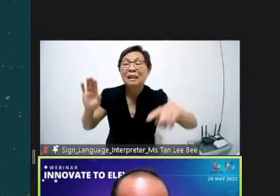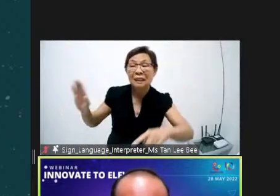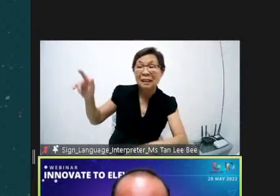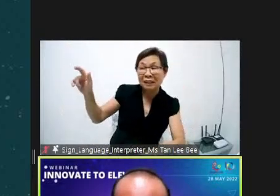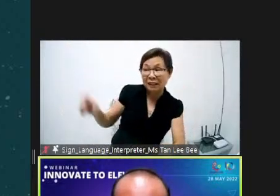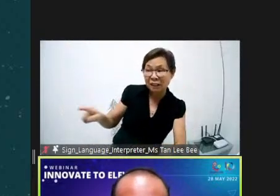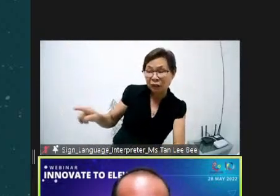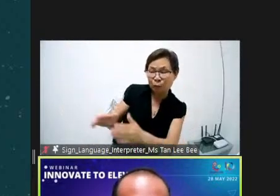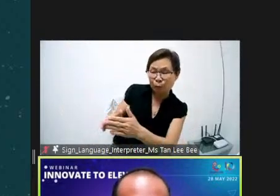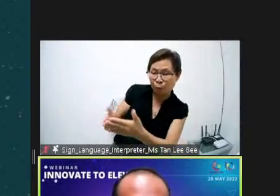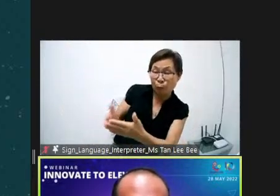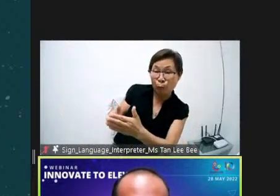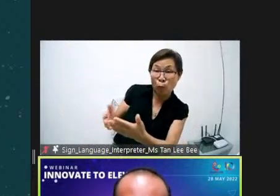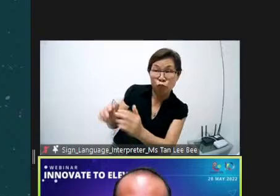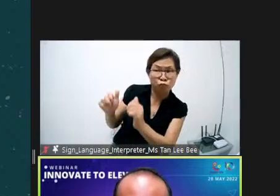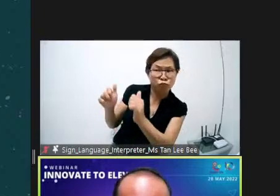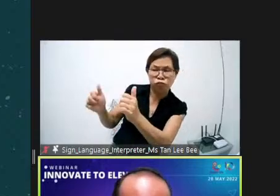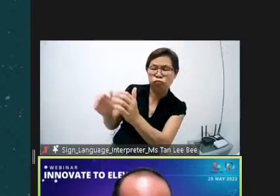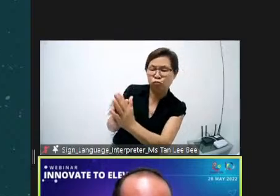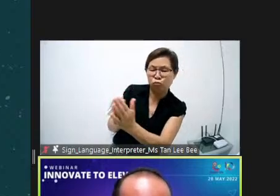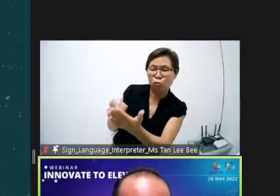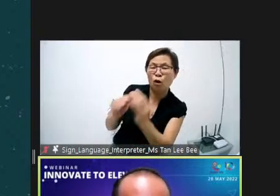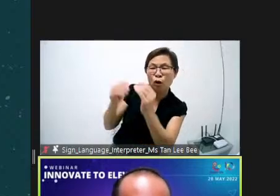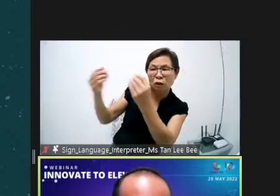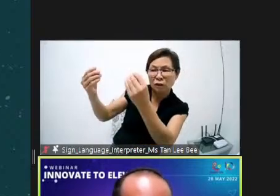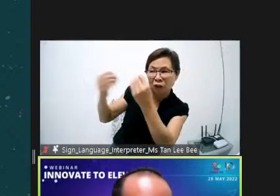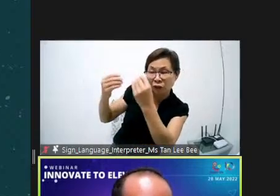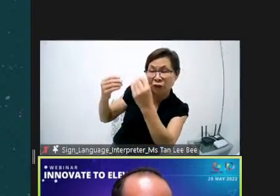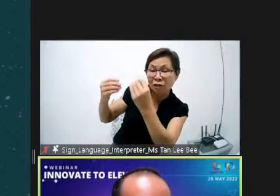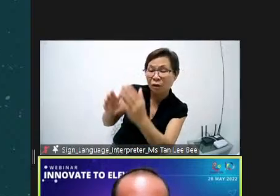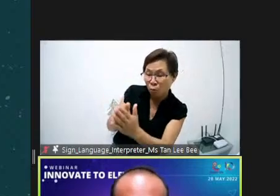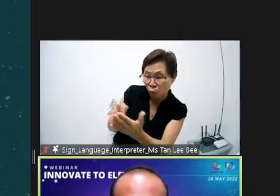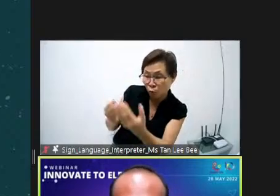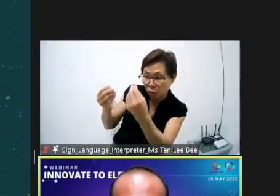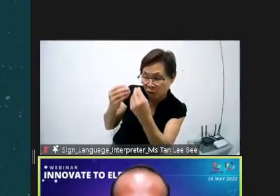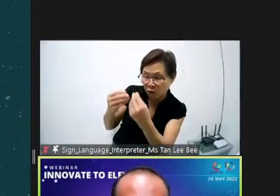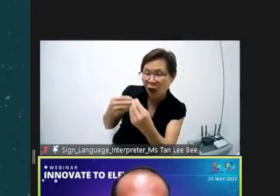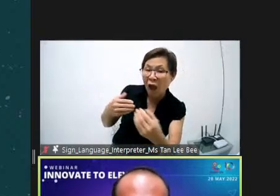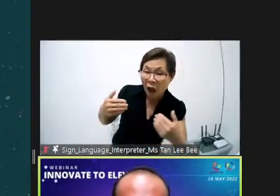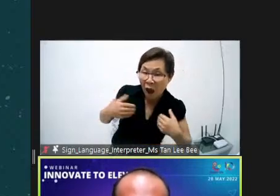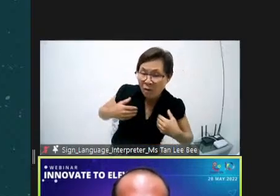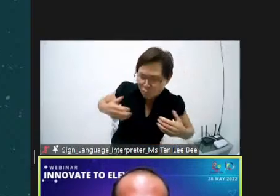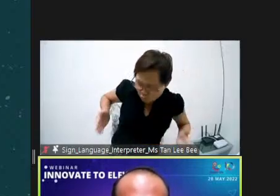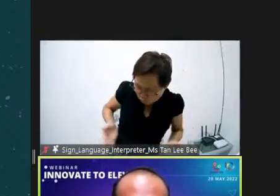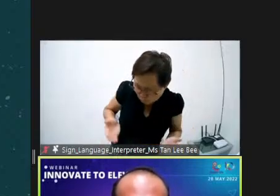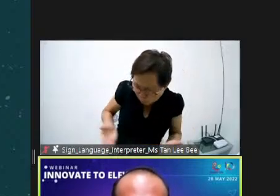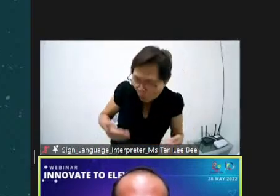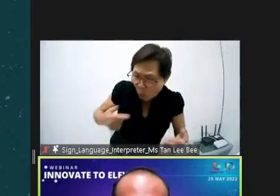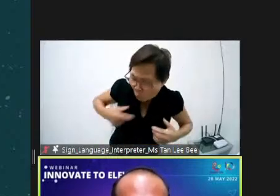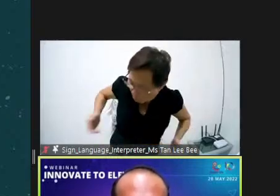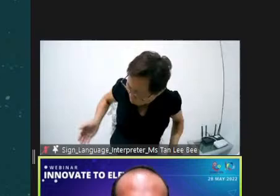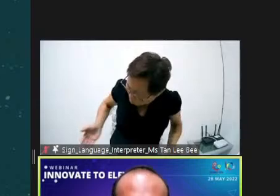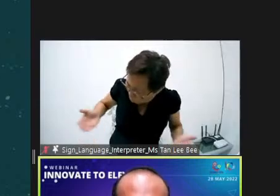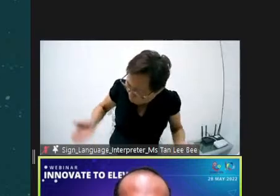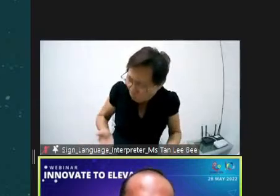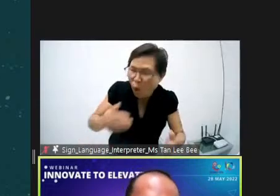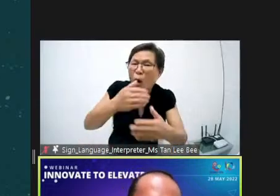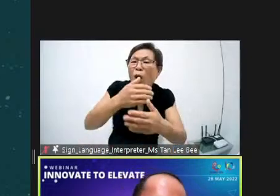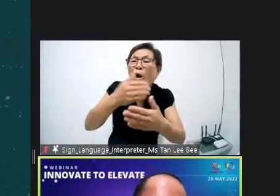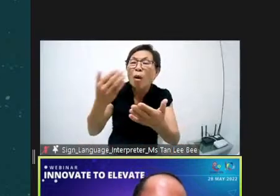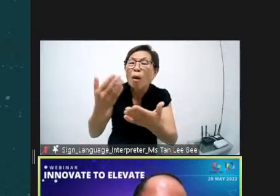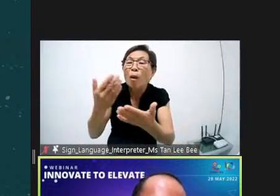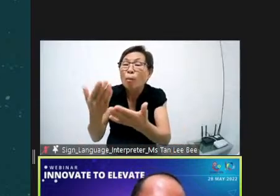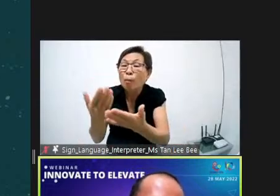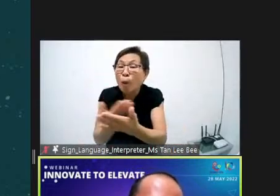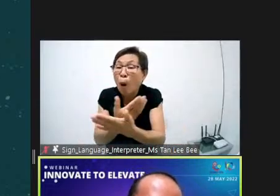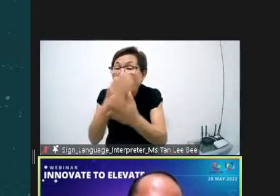His book very, very good. He teach us to how to have a motivation on doing innovation. And